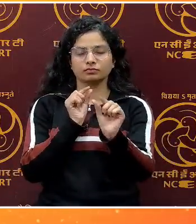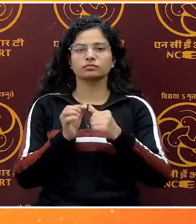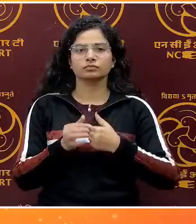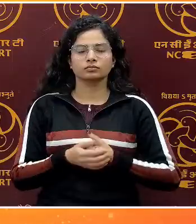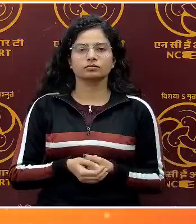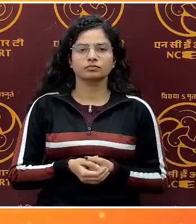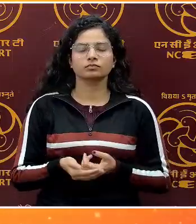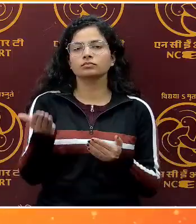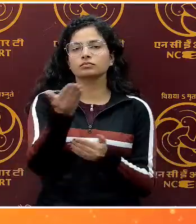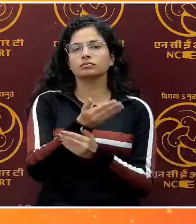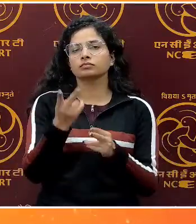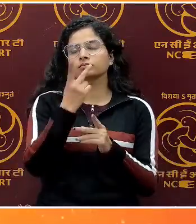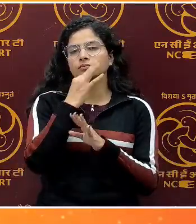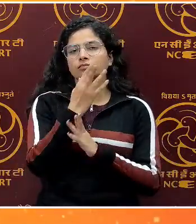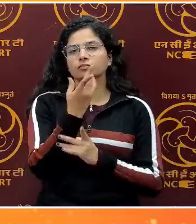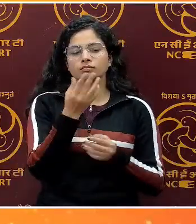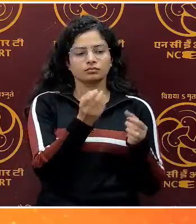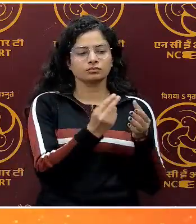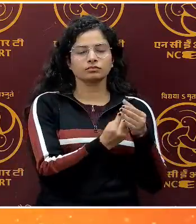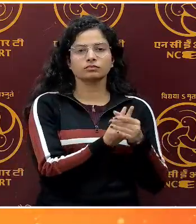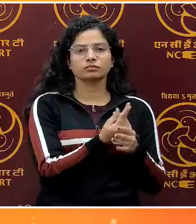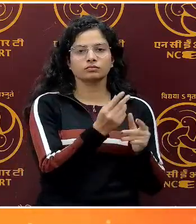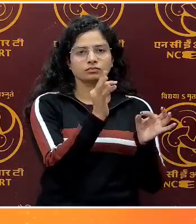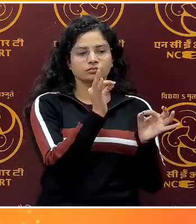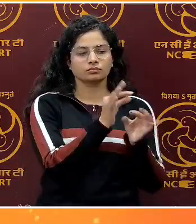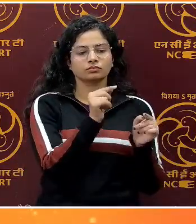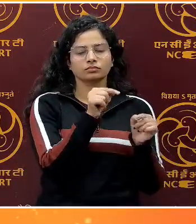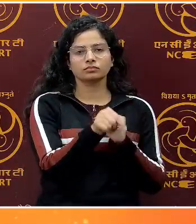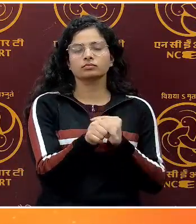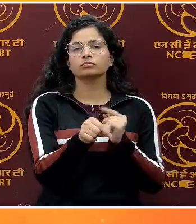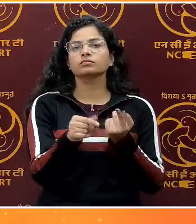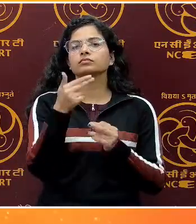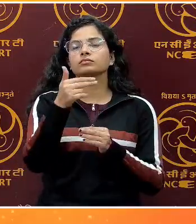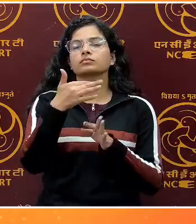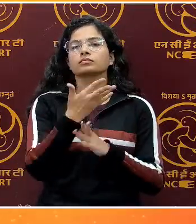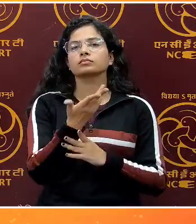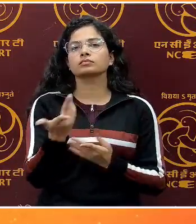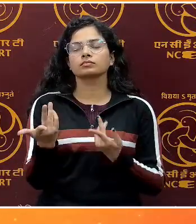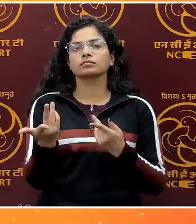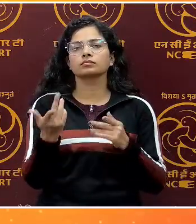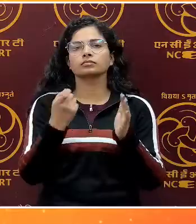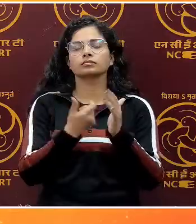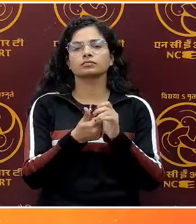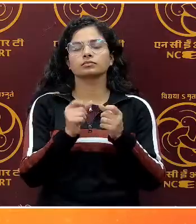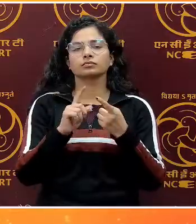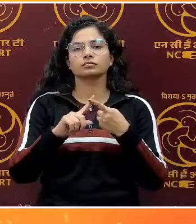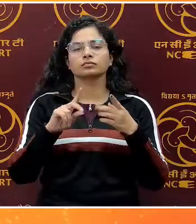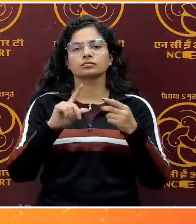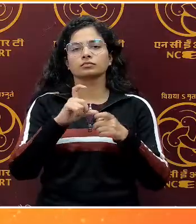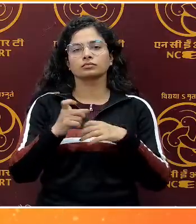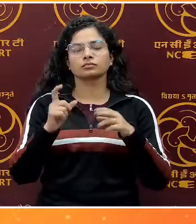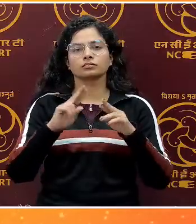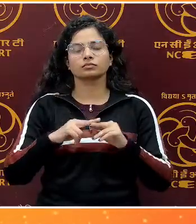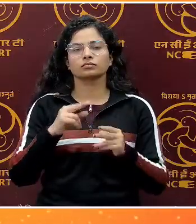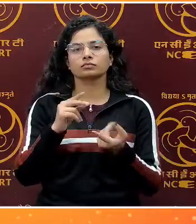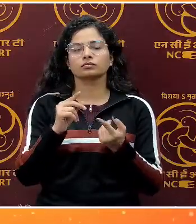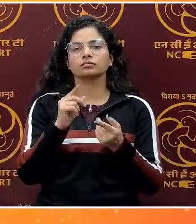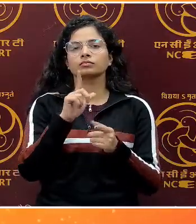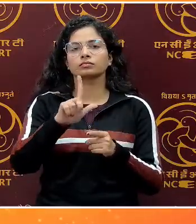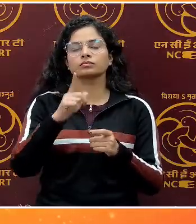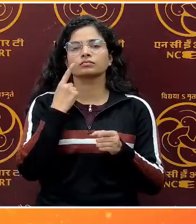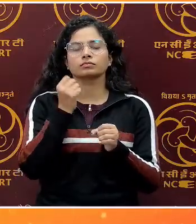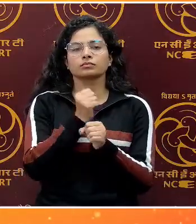straight, you can see the candle flame. Yes. So this property is called as what? Rectilinear propagation of light. Okay. That